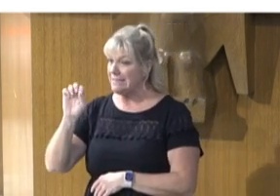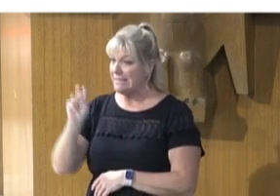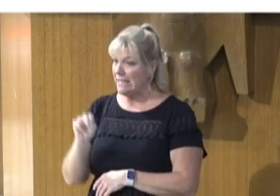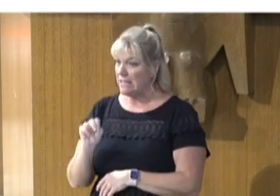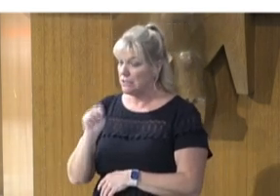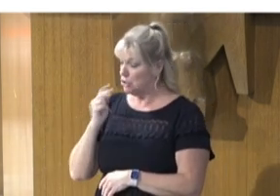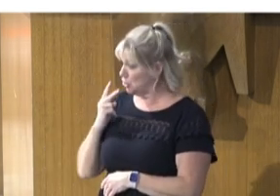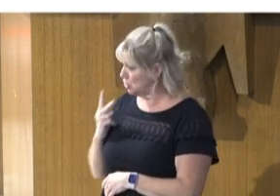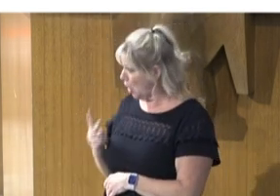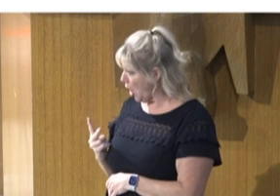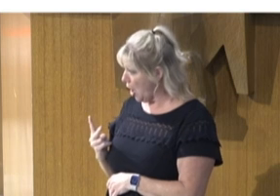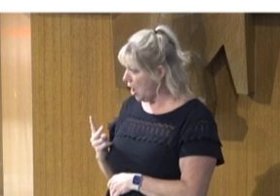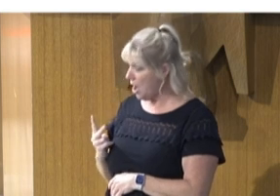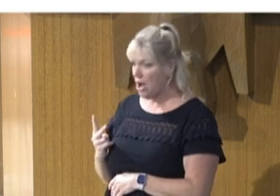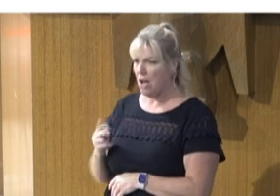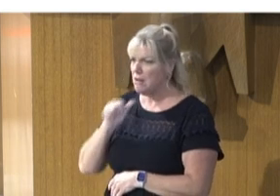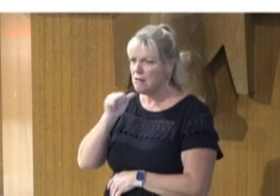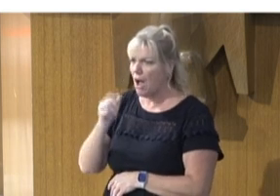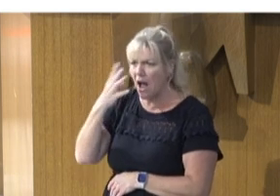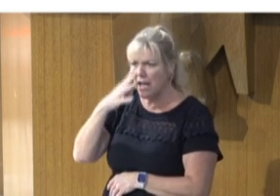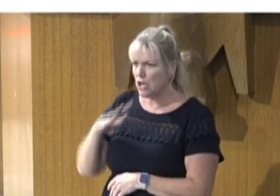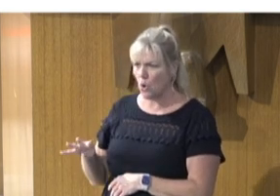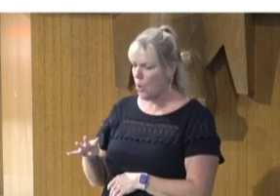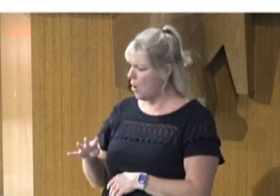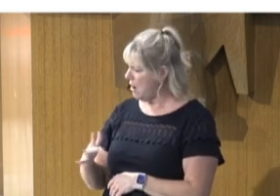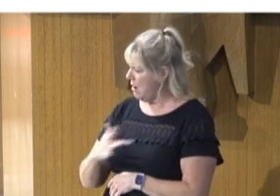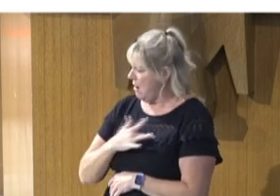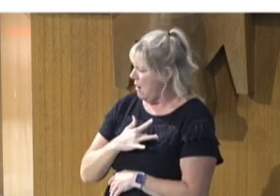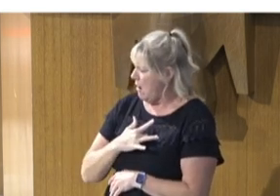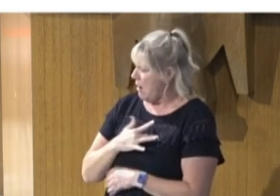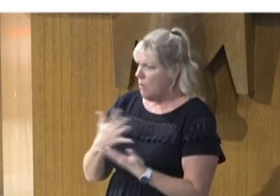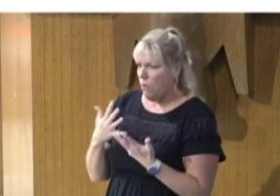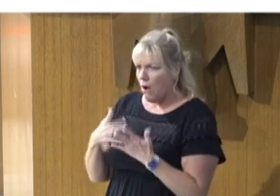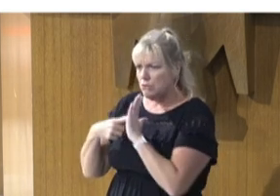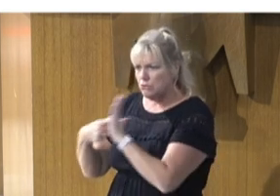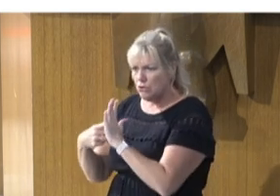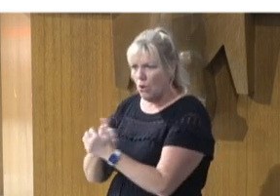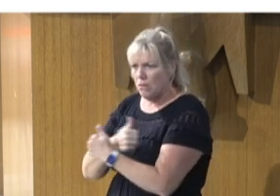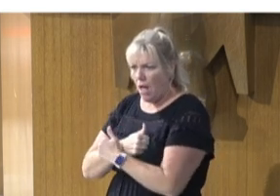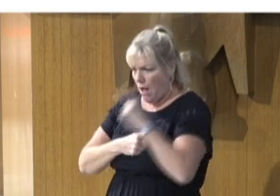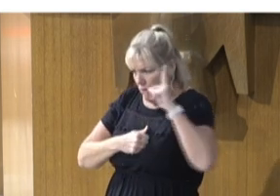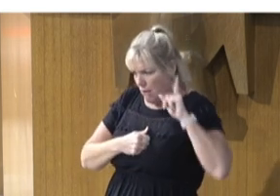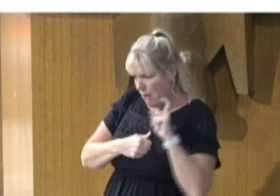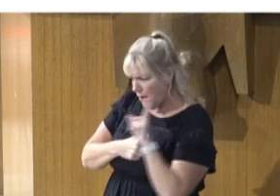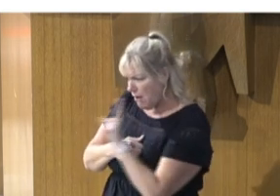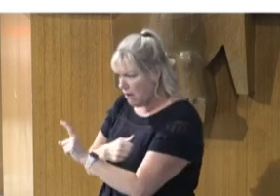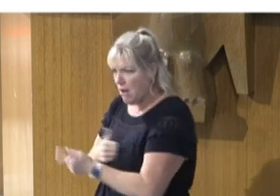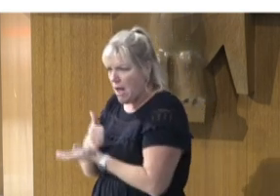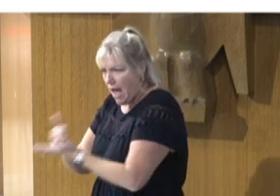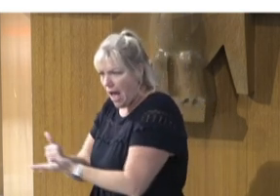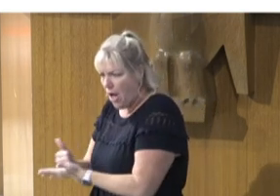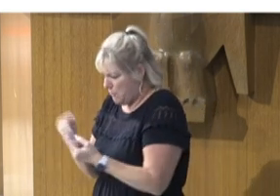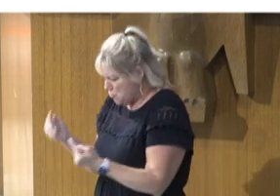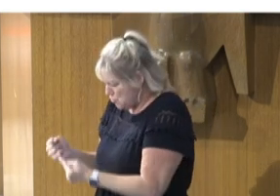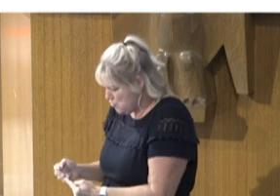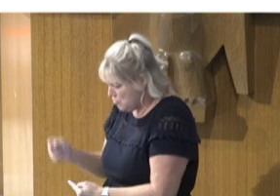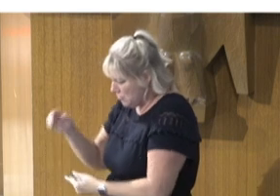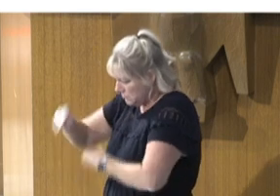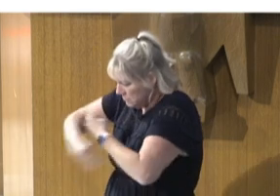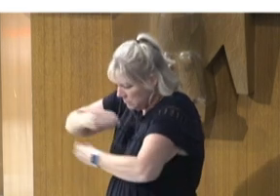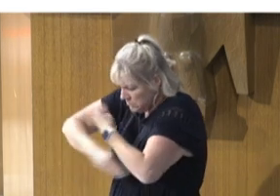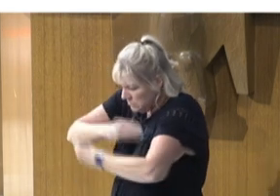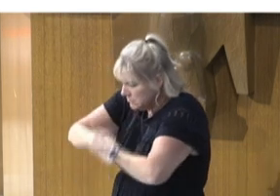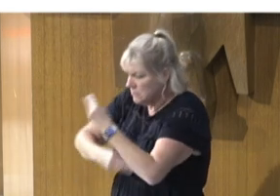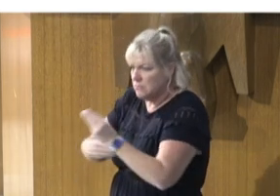him, and when he saw him, he was moved with compassion. He went to him and bandaged his wounds, treating them with